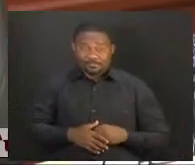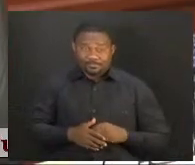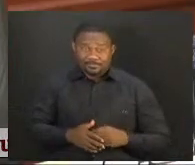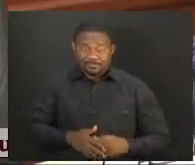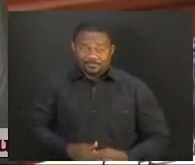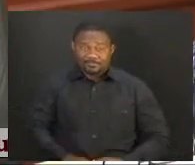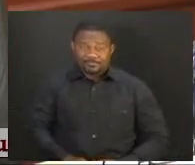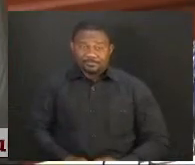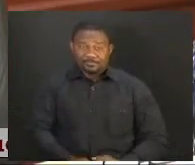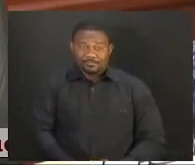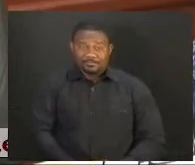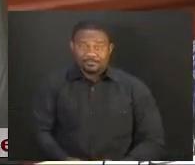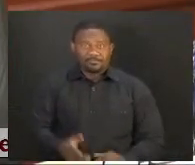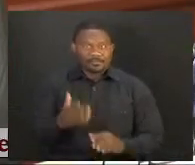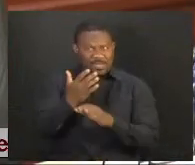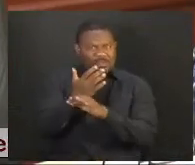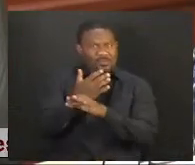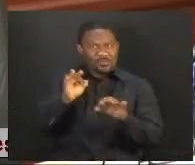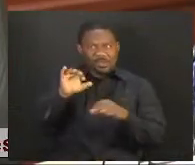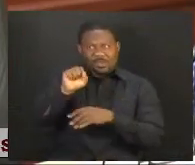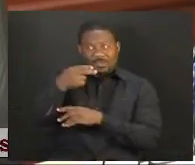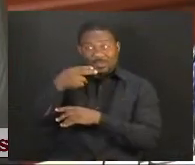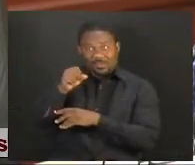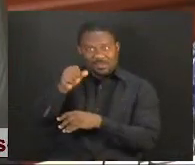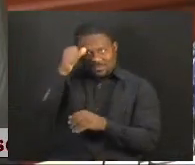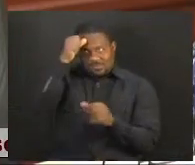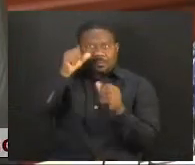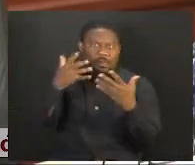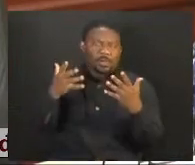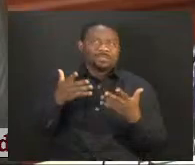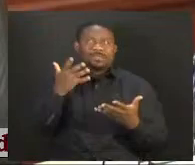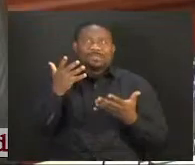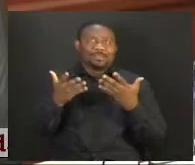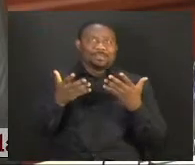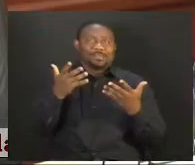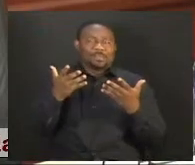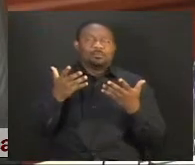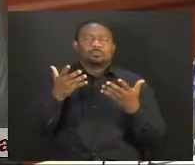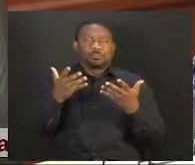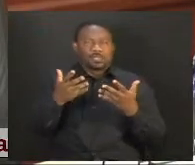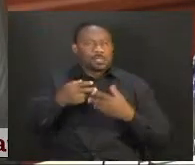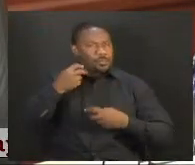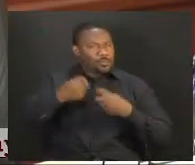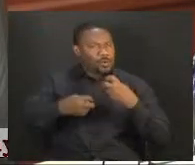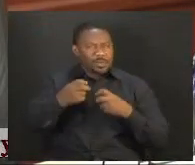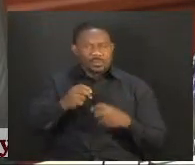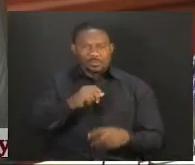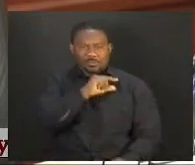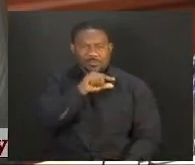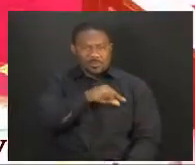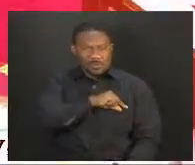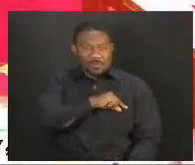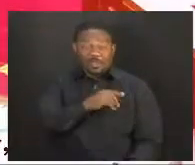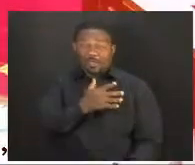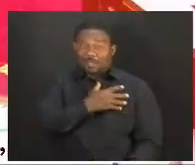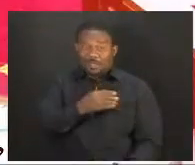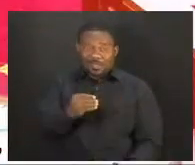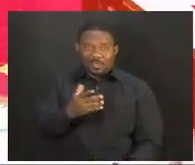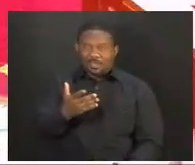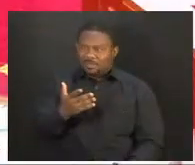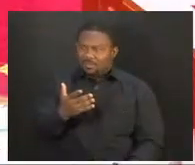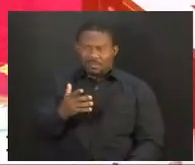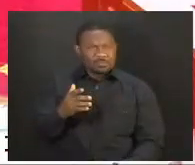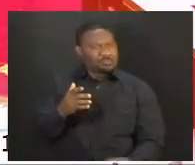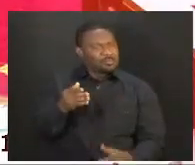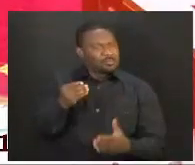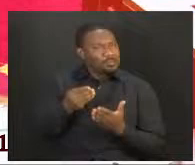concern about free secondary education has been its quality and the absence of dedicated sources of